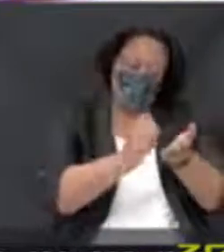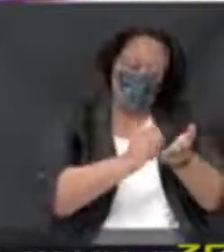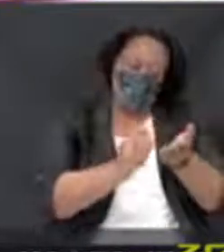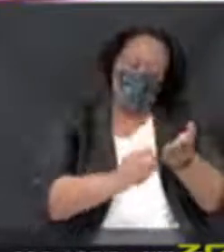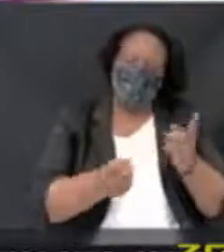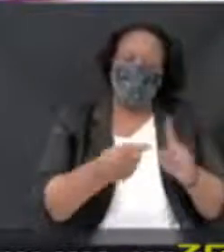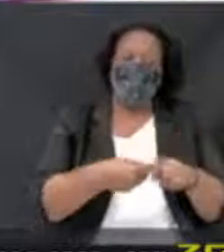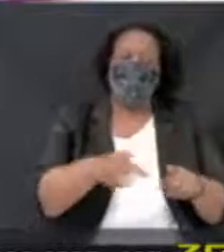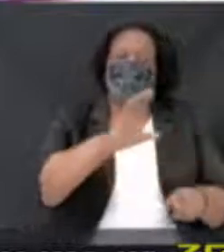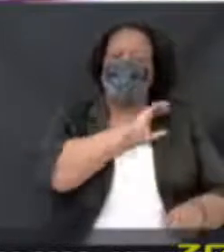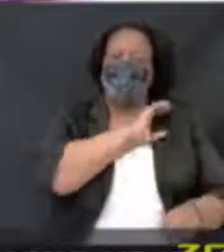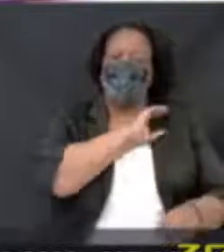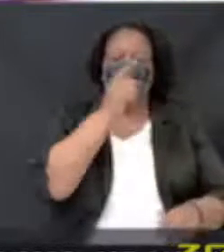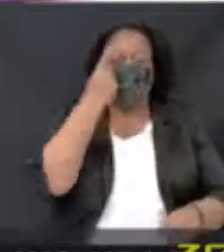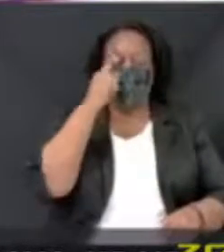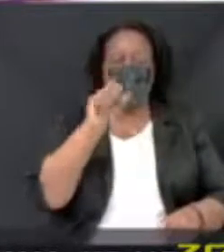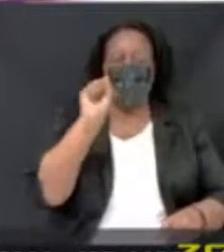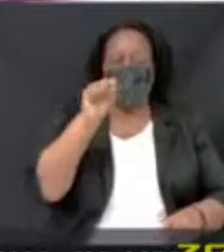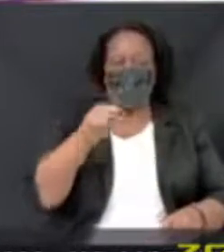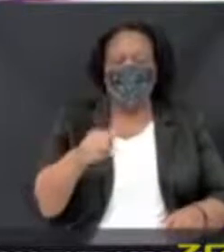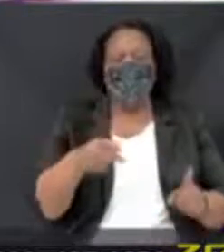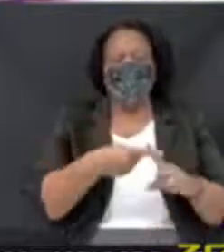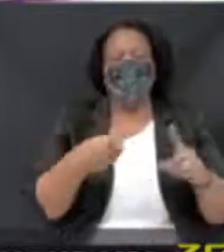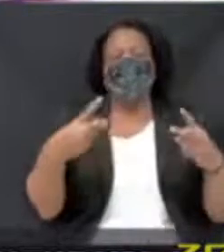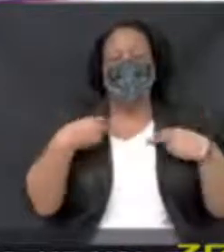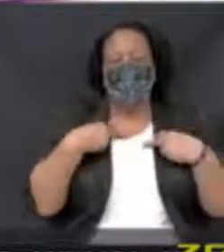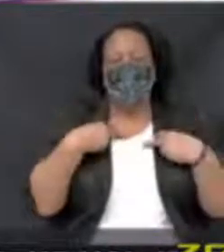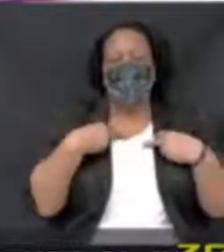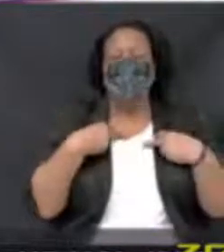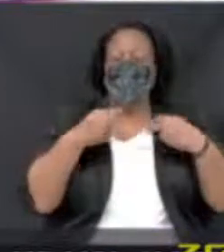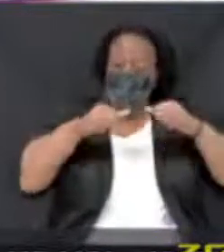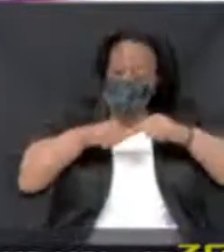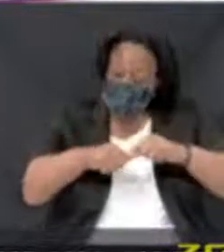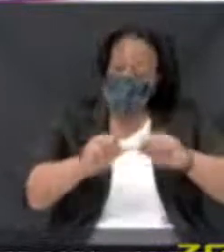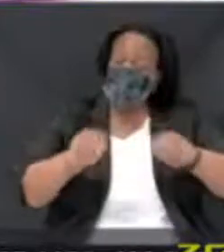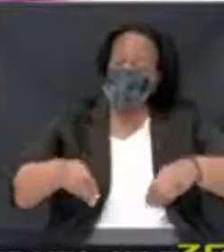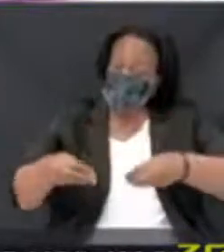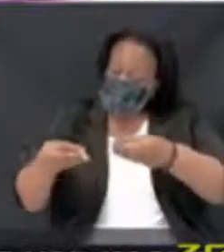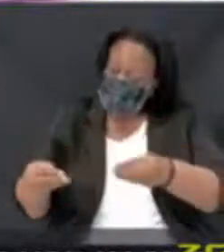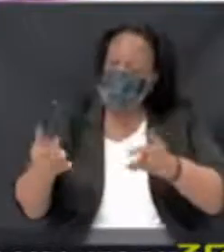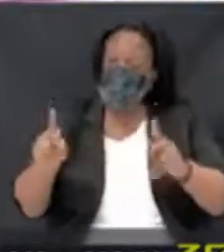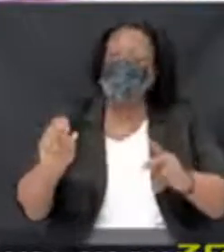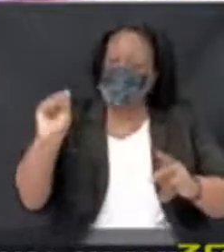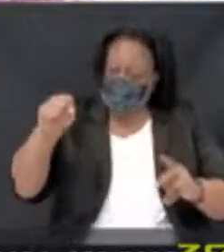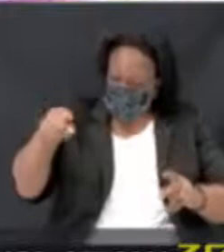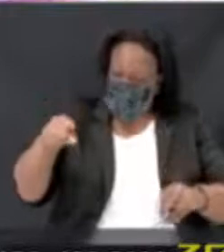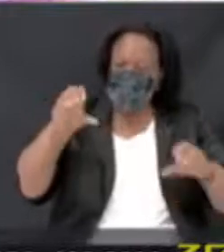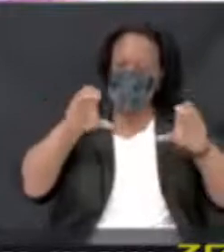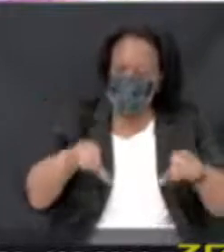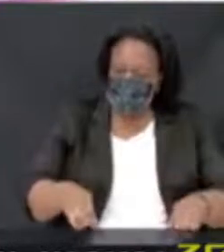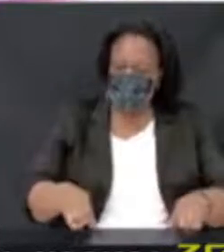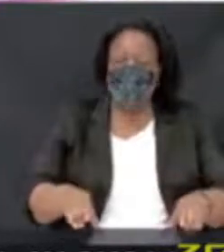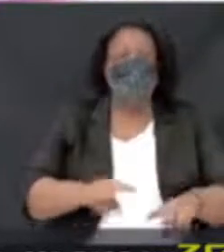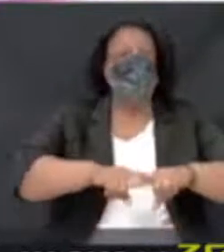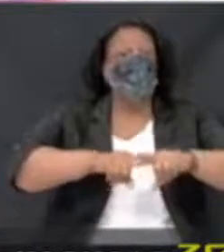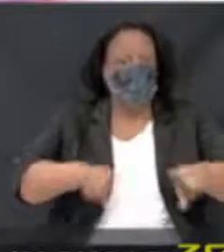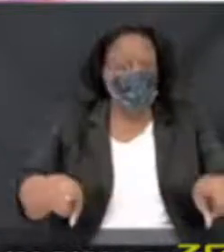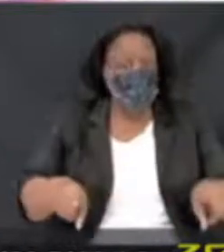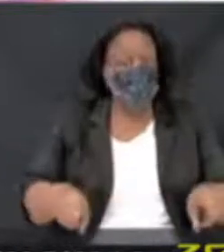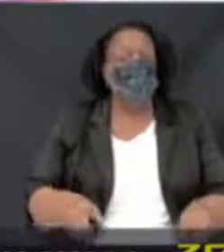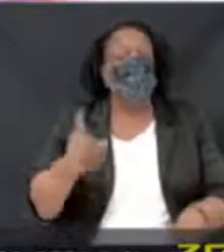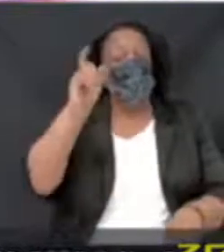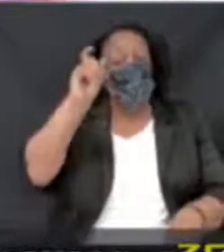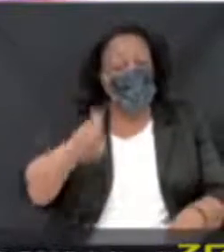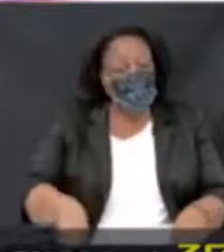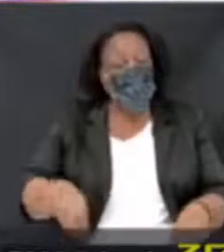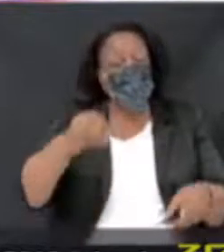of Police. We continue to grant permission, however, to these activities, but you are expected to adhere